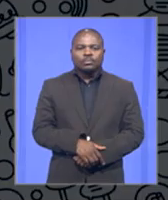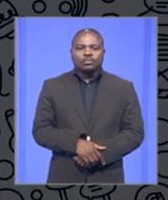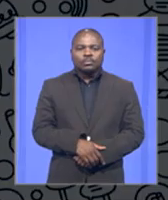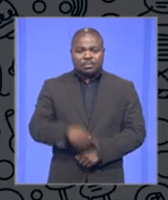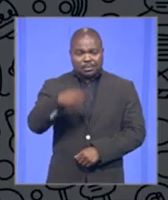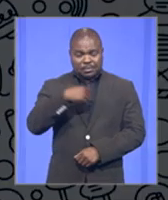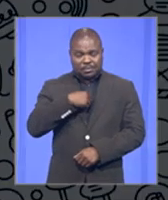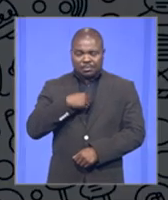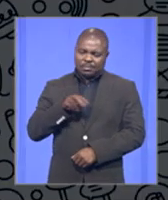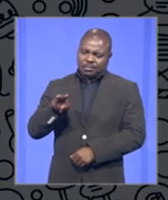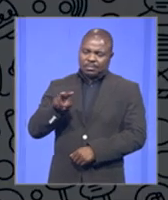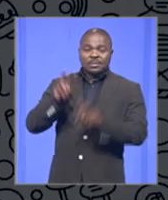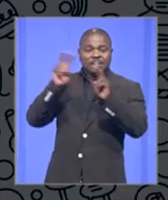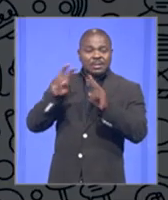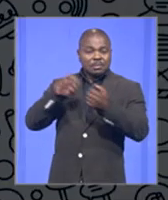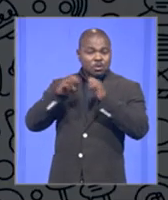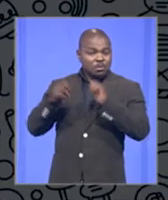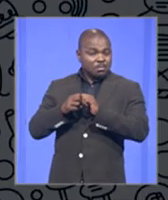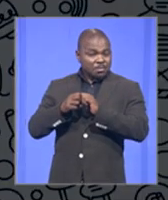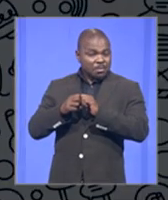Nna mathata a motlakase a